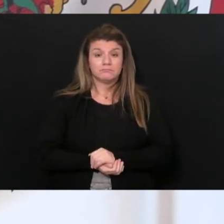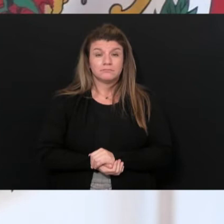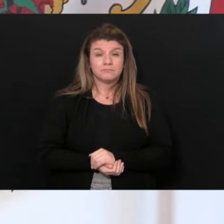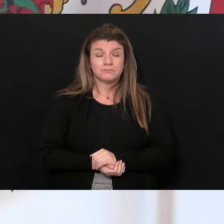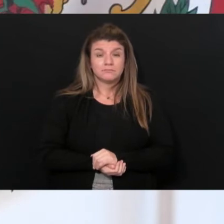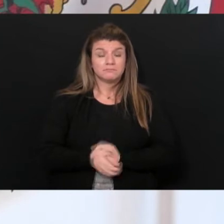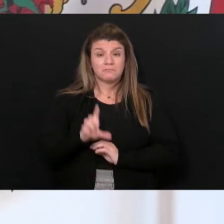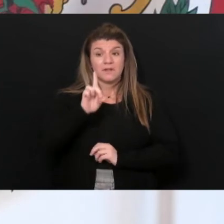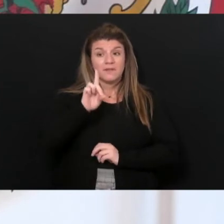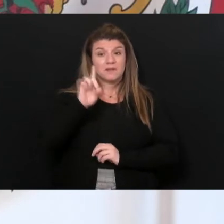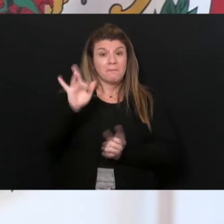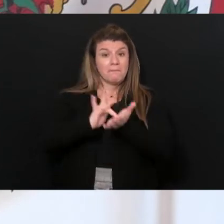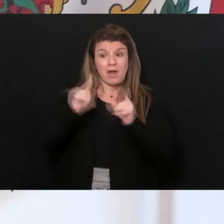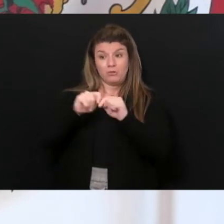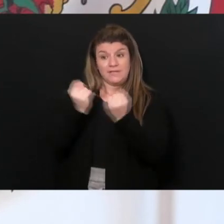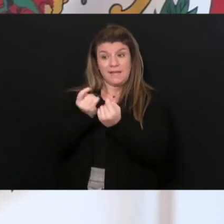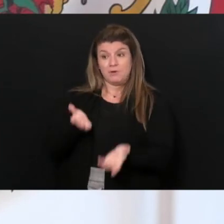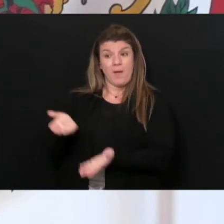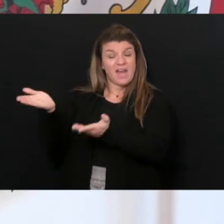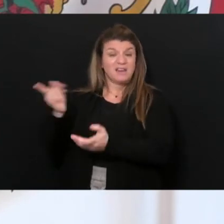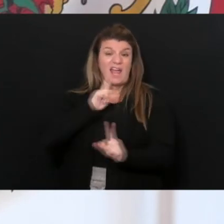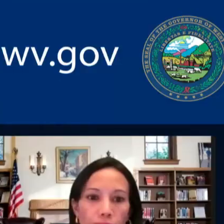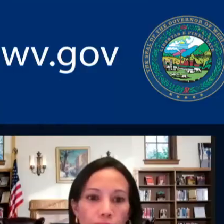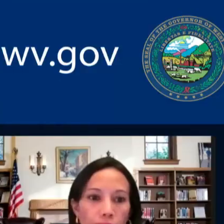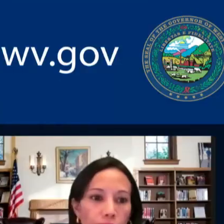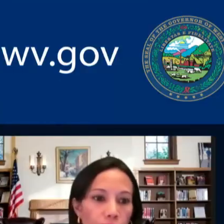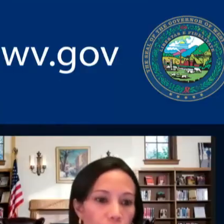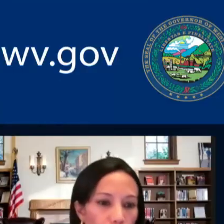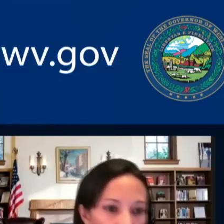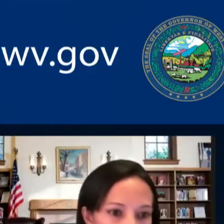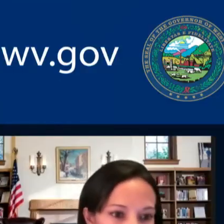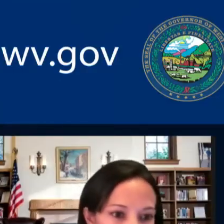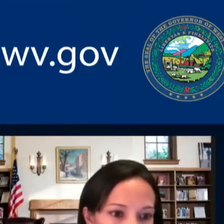standpoint of Dr. Amjad, you guys weigh in on his question there.